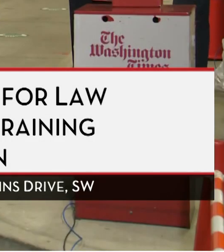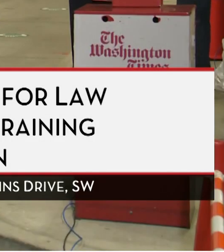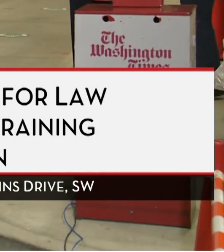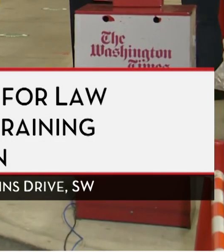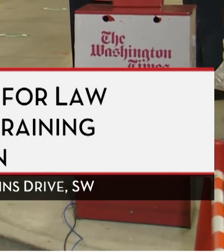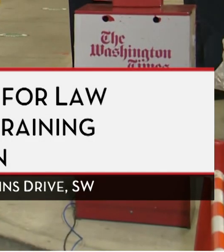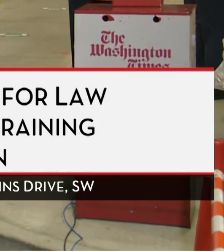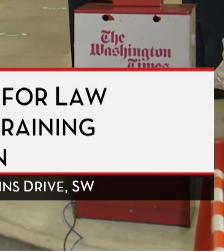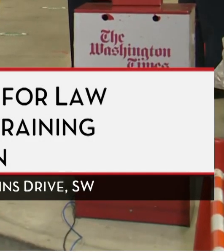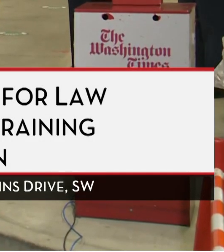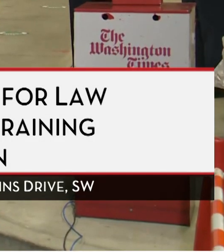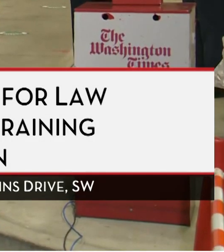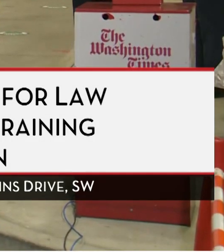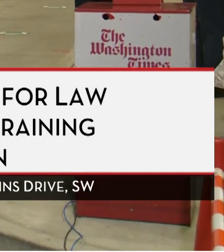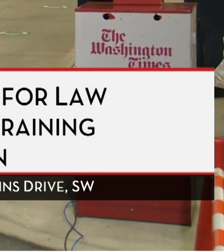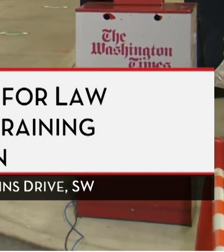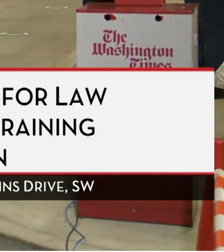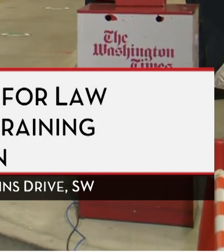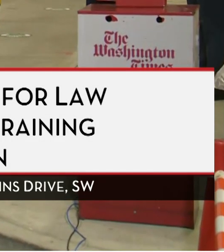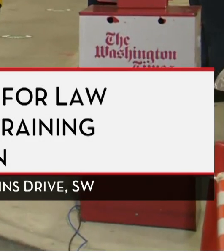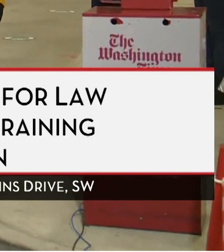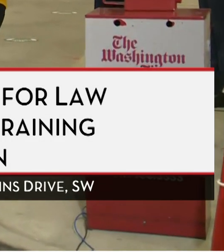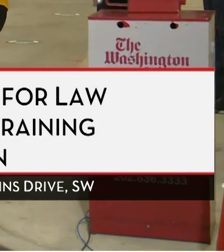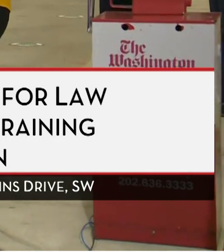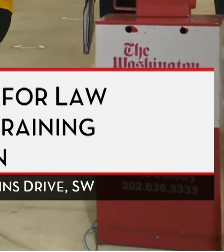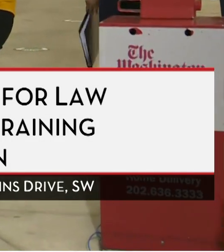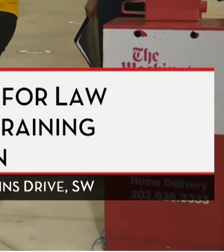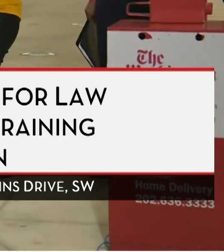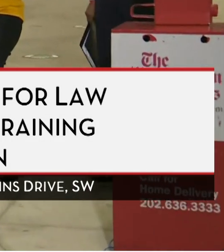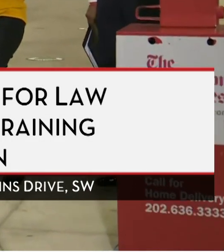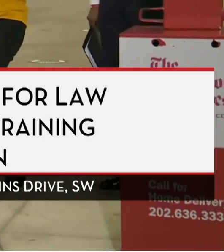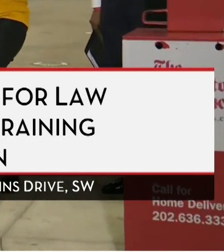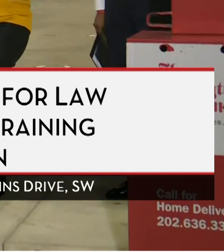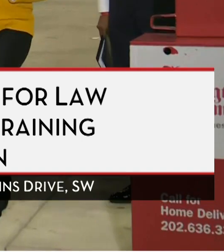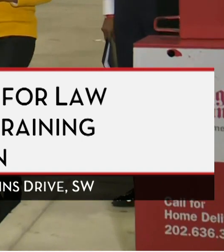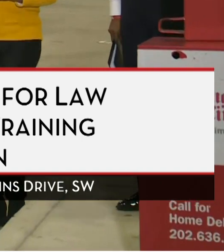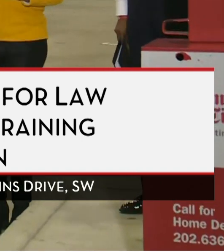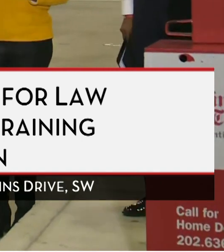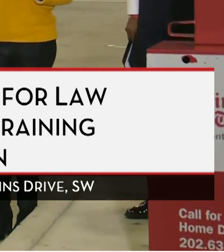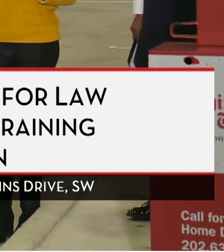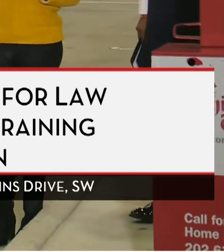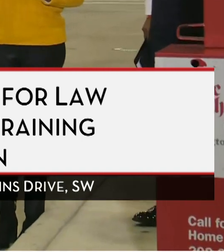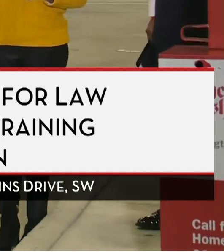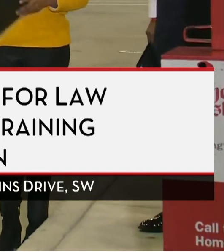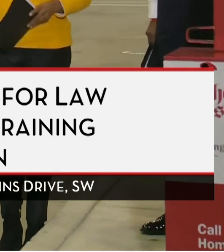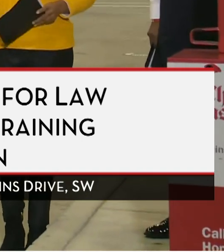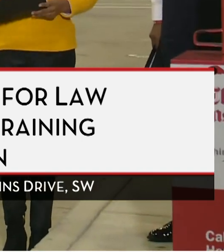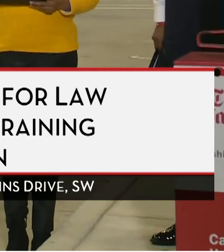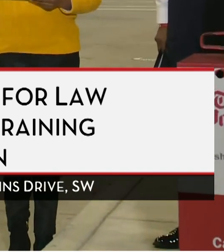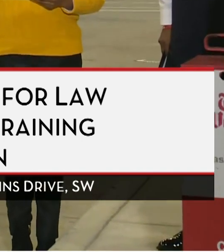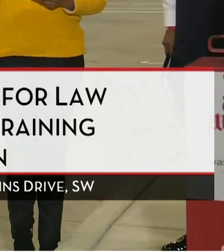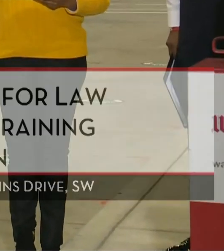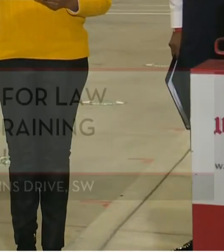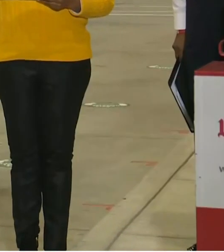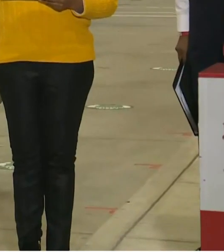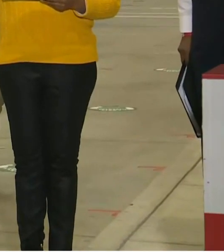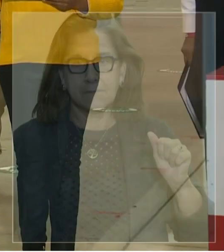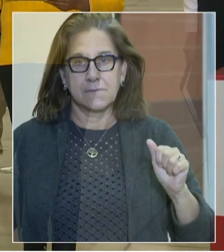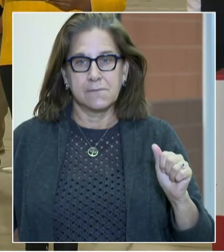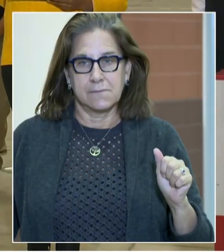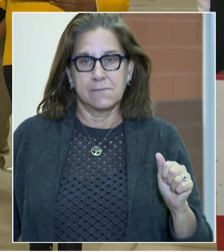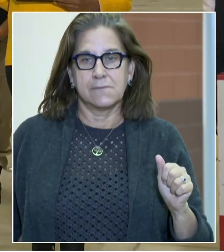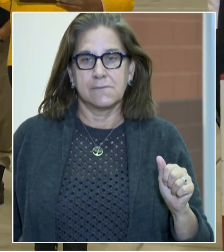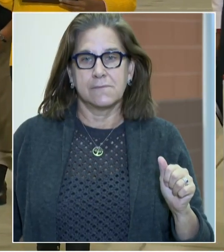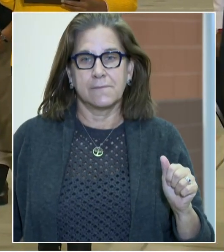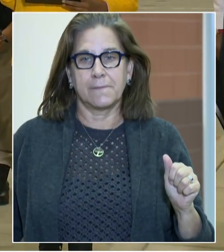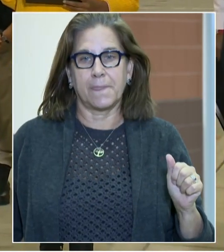Hi, my name is Officer Victoria Gibson. I am an ABLE instructor here at the Metropolitan Police Academy, and I'm going to introduce to you